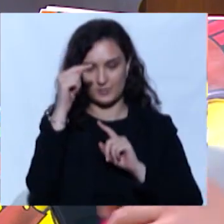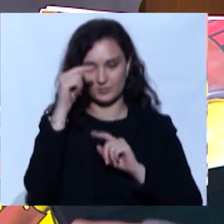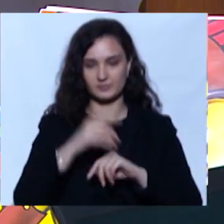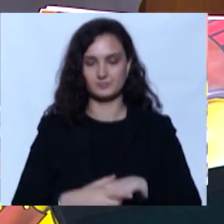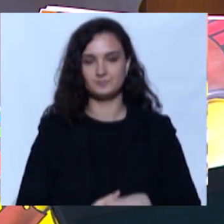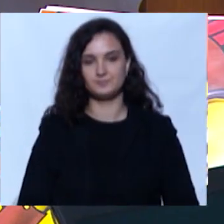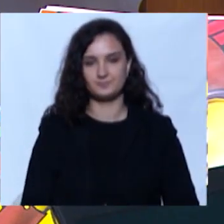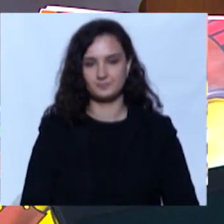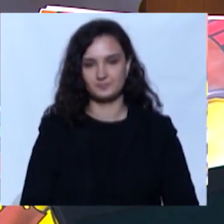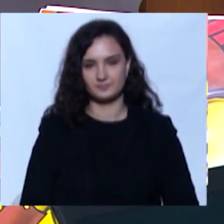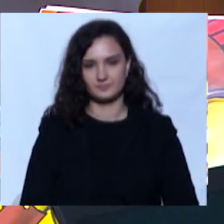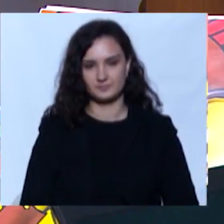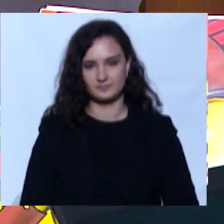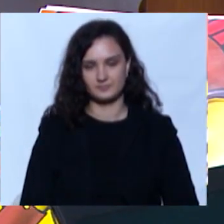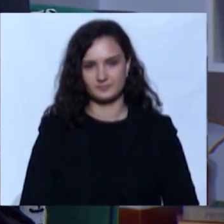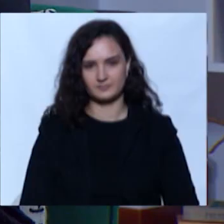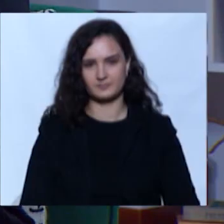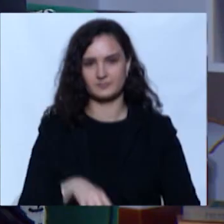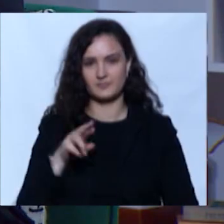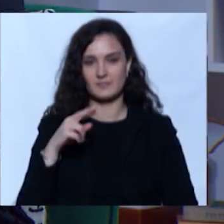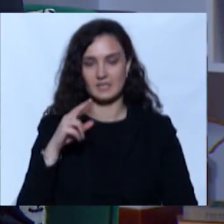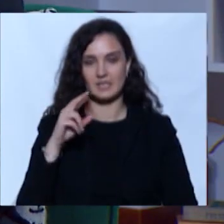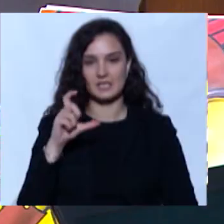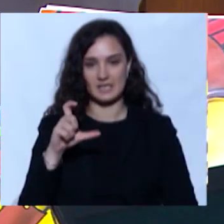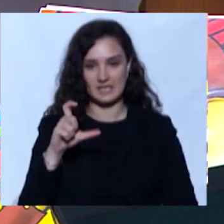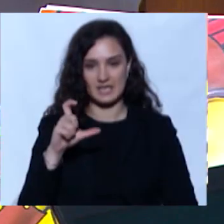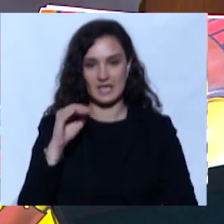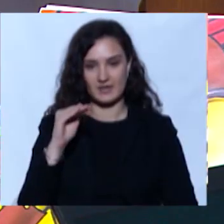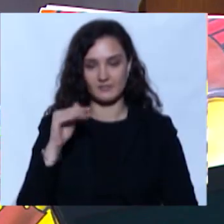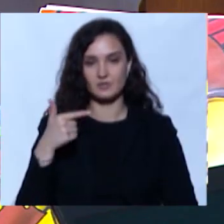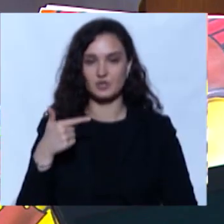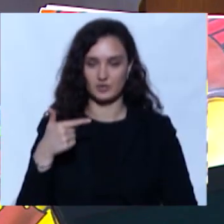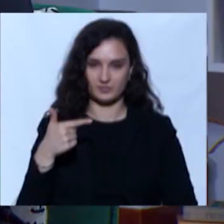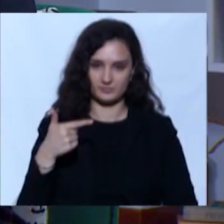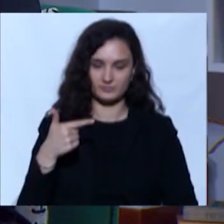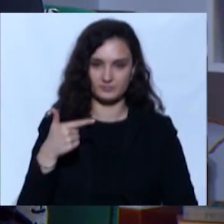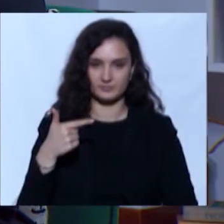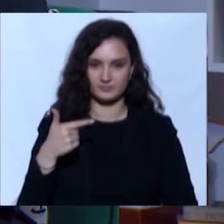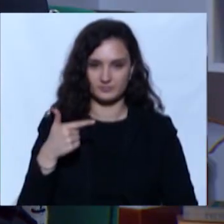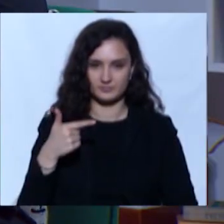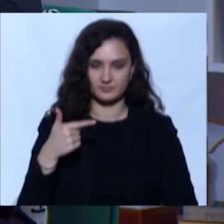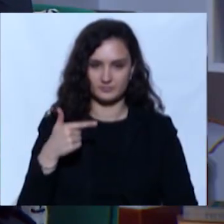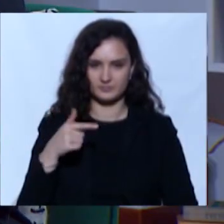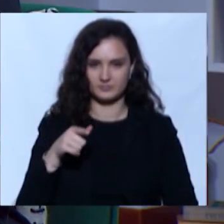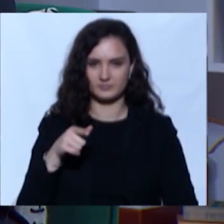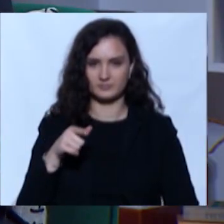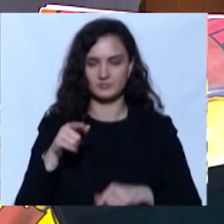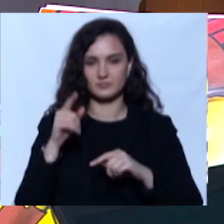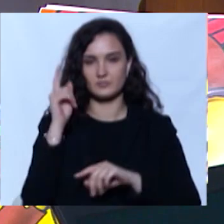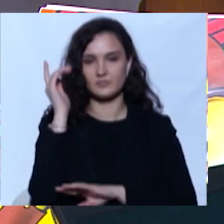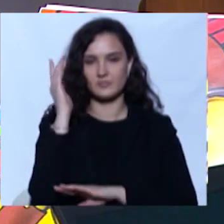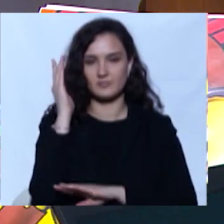tree. Wee! Said D to E, F, G, I'll beat you to the top of